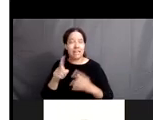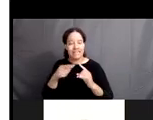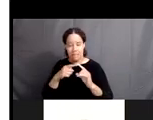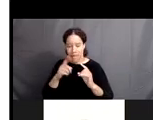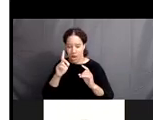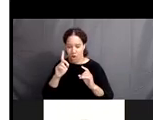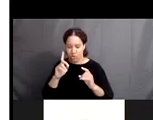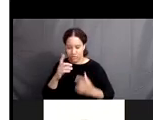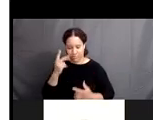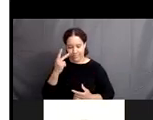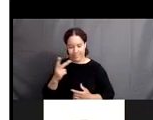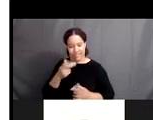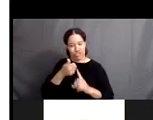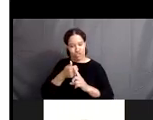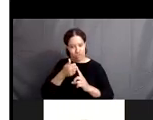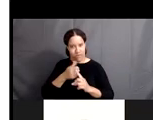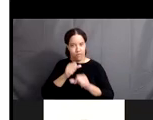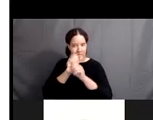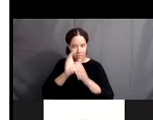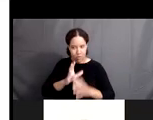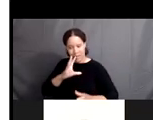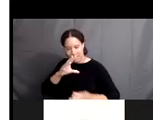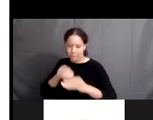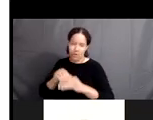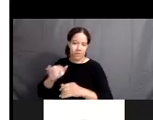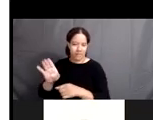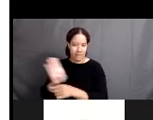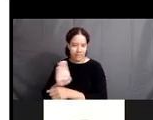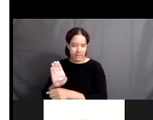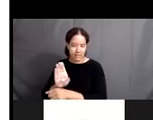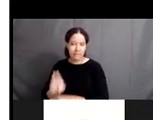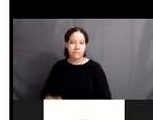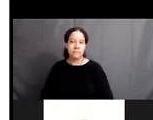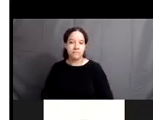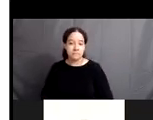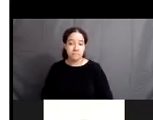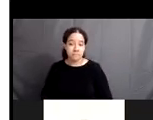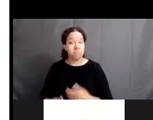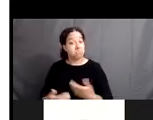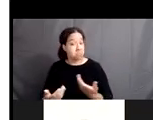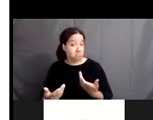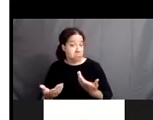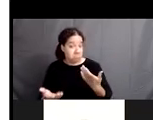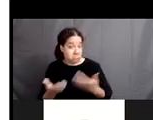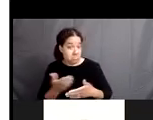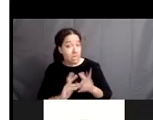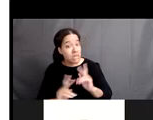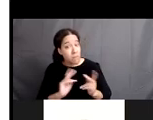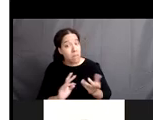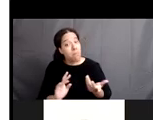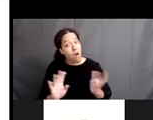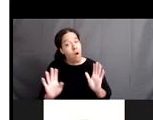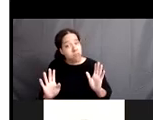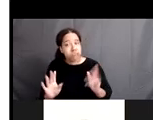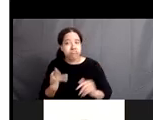as a part of a community that's built in that business. And some folks, you know, they prefer being a part